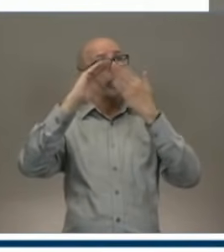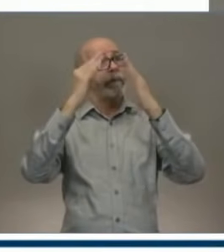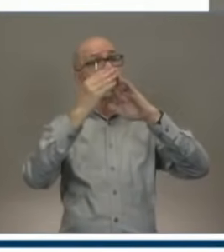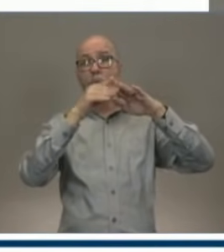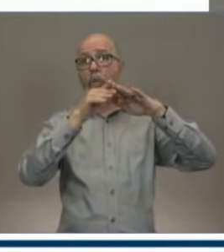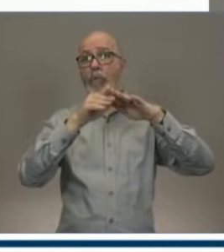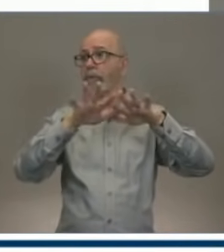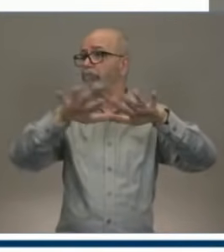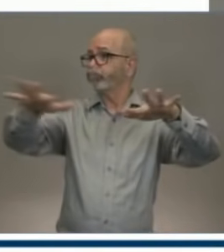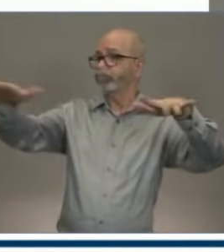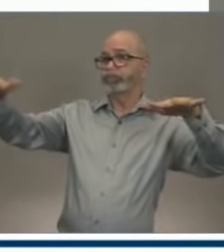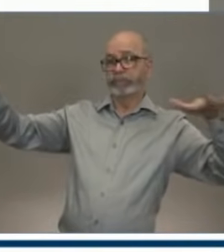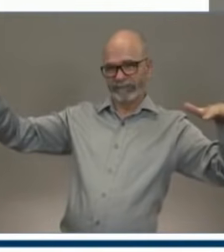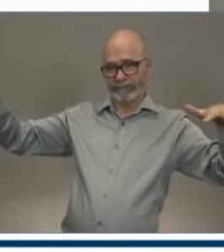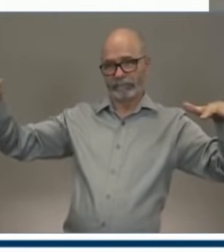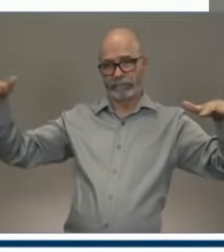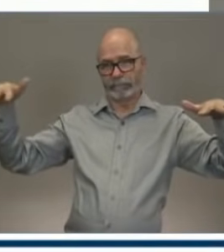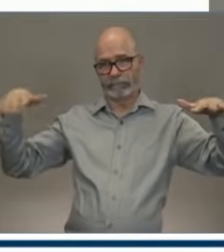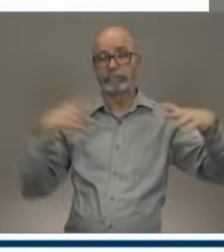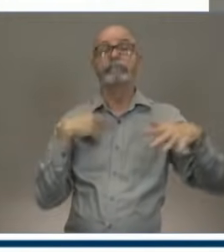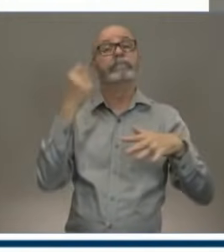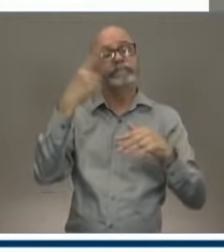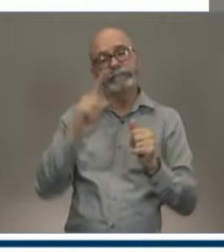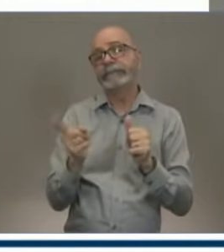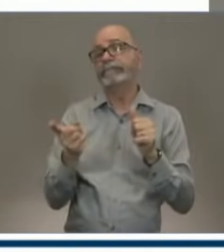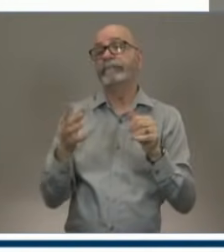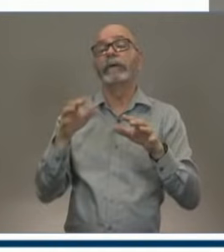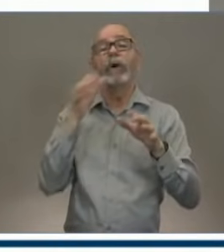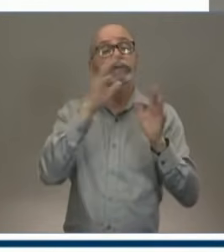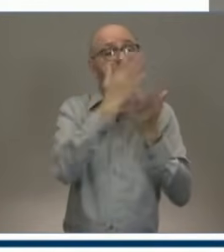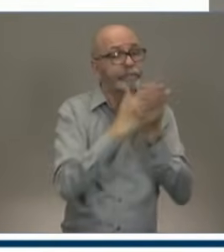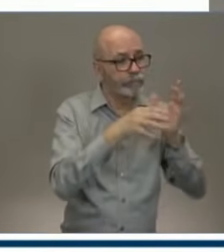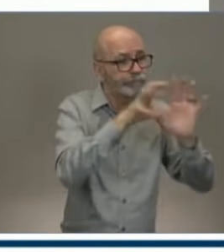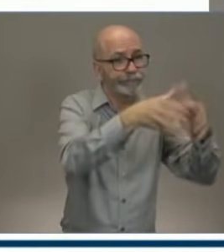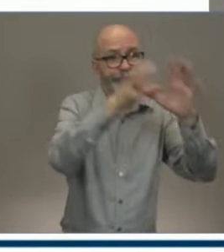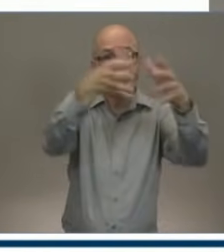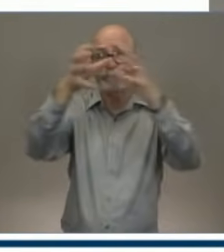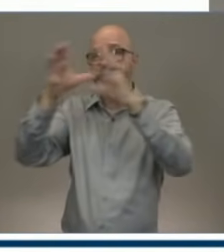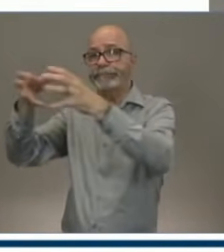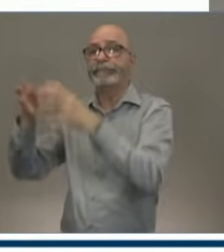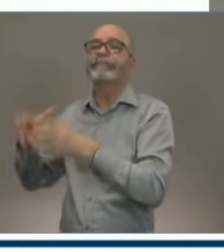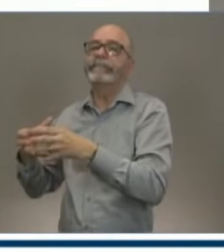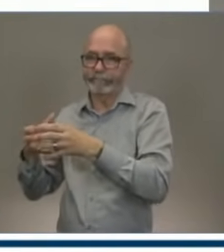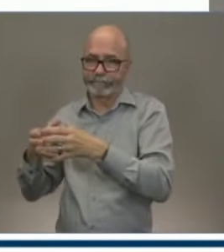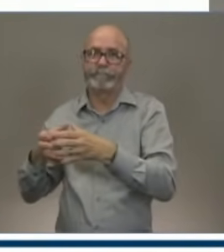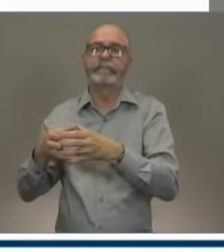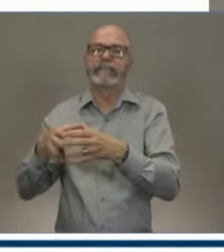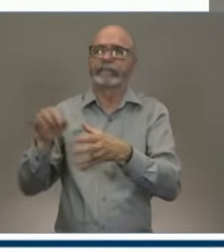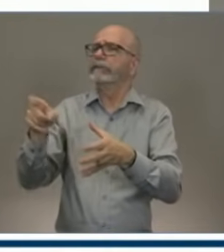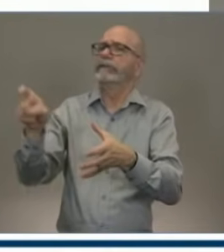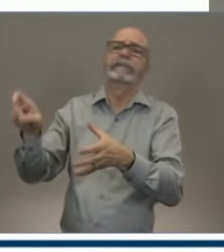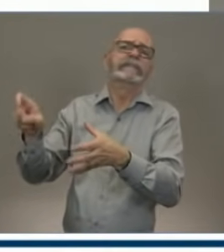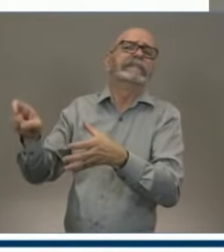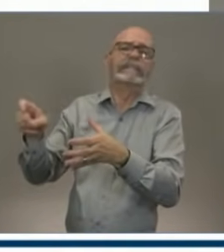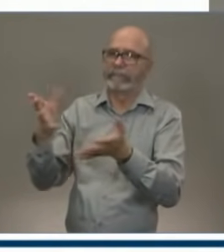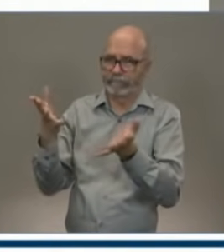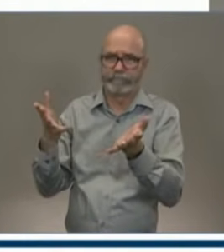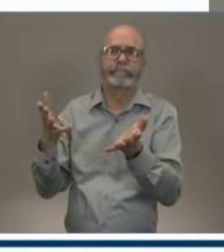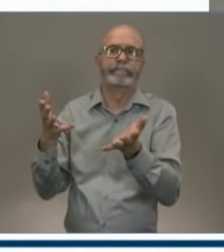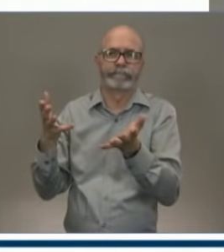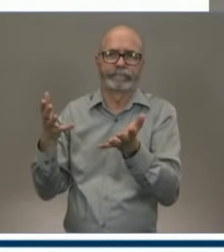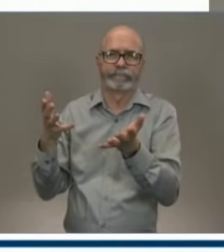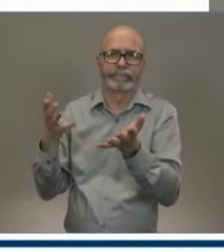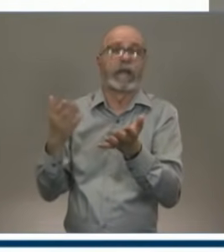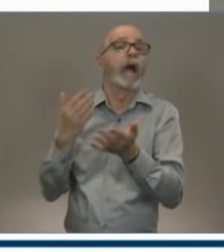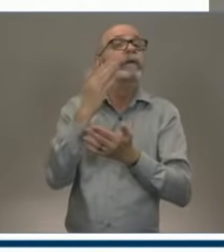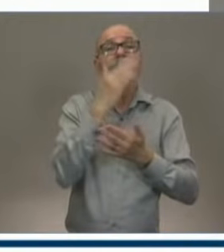identified vulnerable communities and populations and in two main areas. We have communities that have,